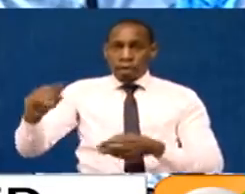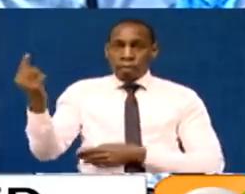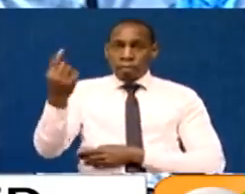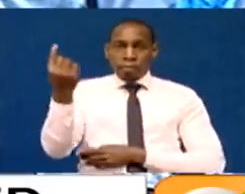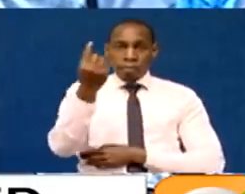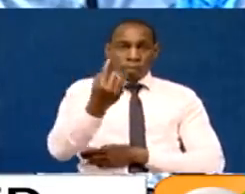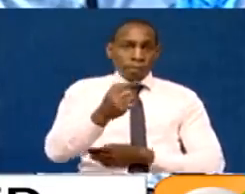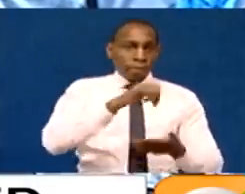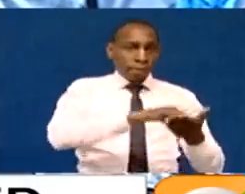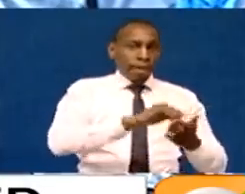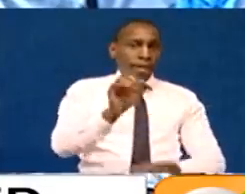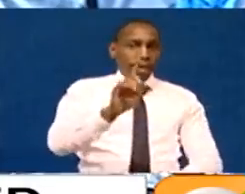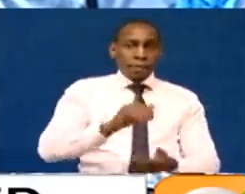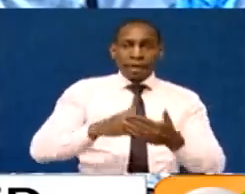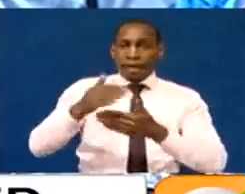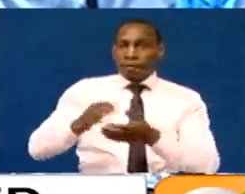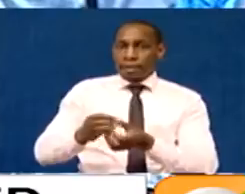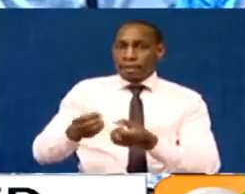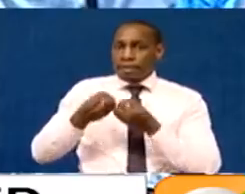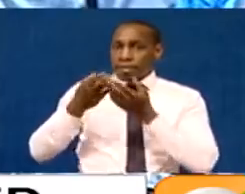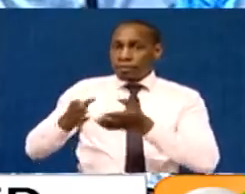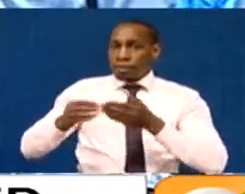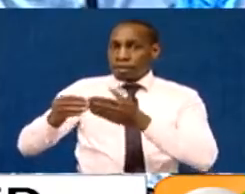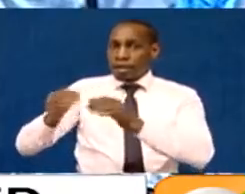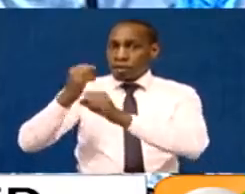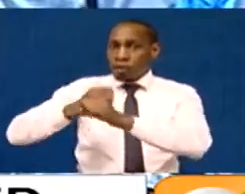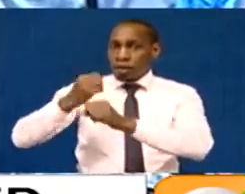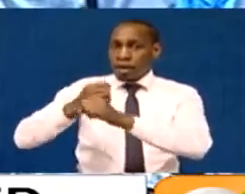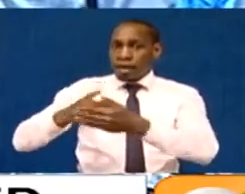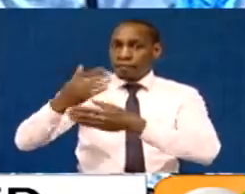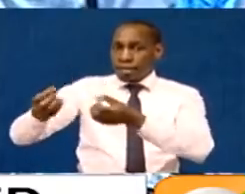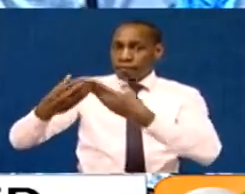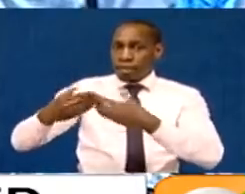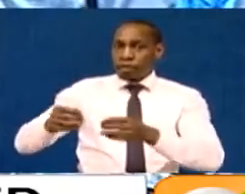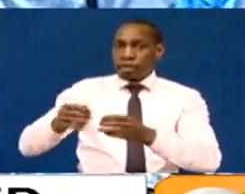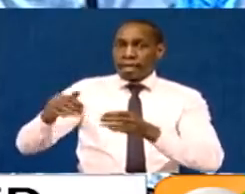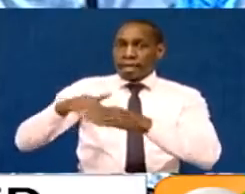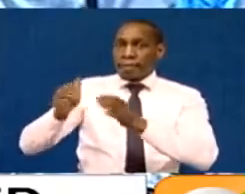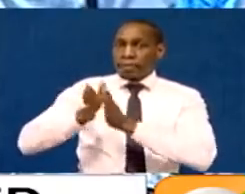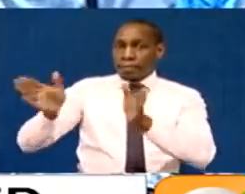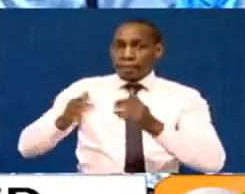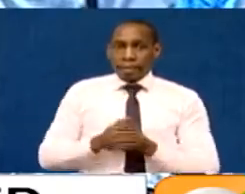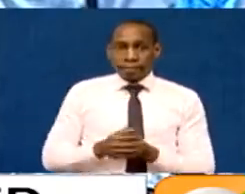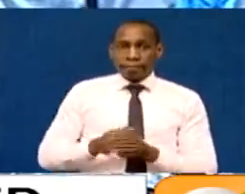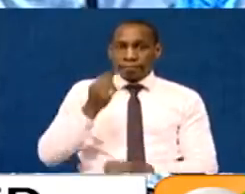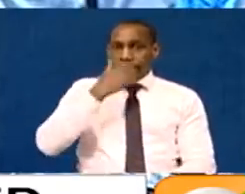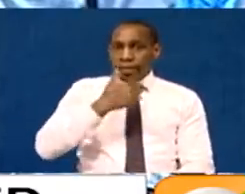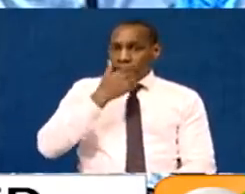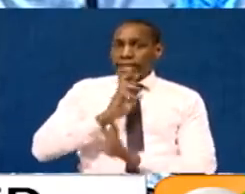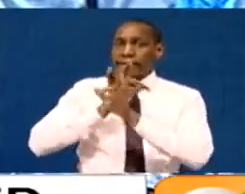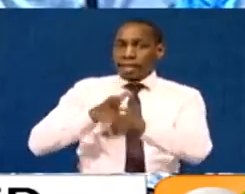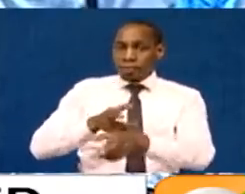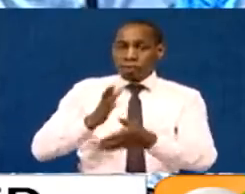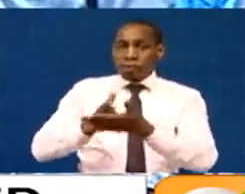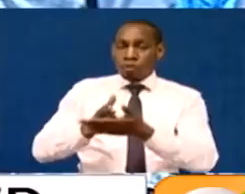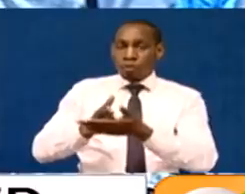back to Nairobi following an intelligence-led operation that followed a tip-off from members of the public. Hassan Mugambi reports